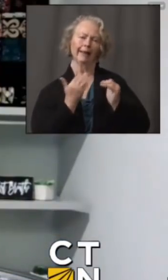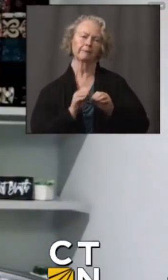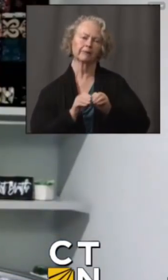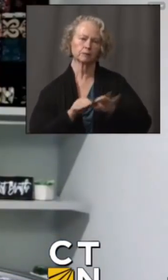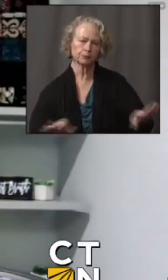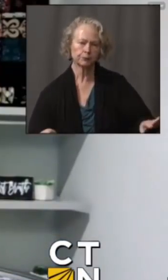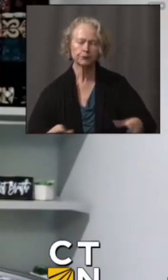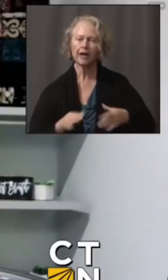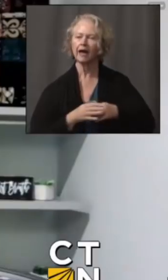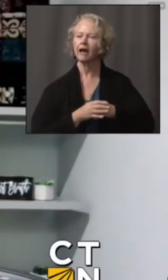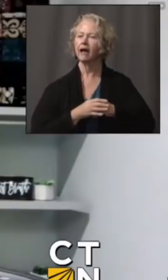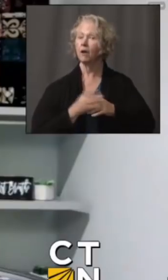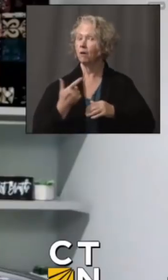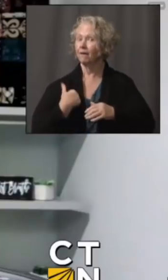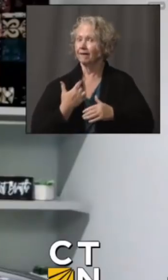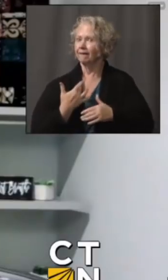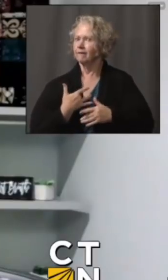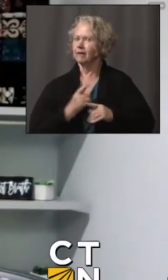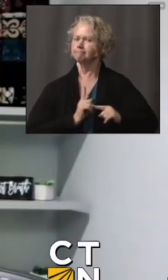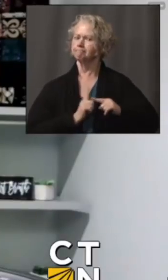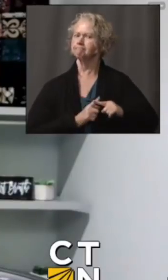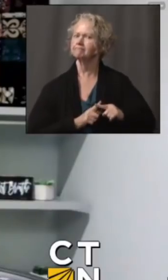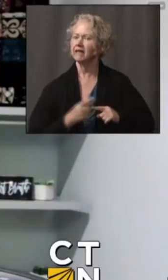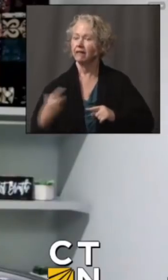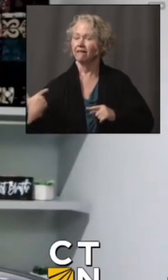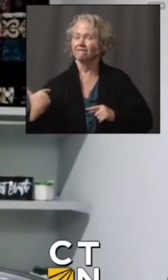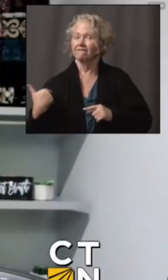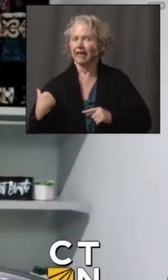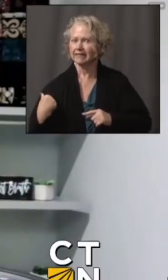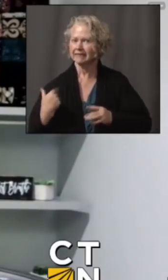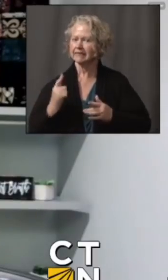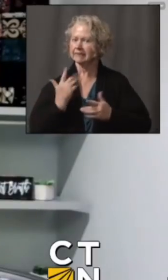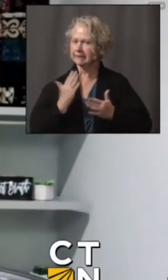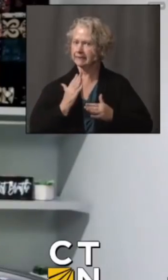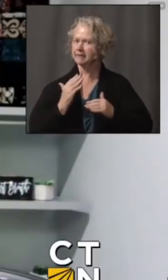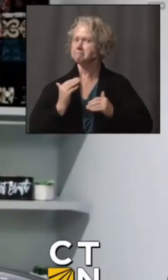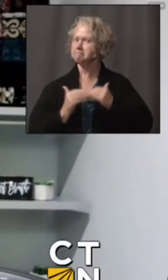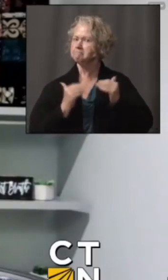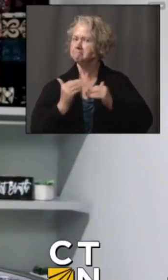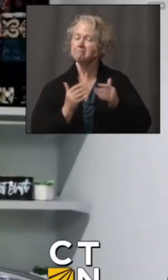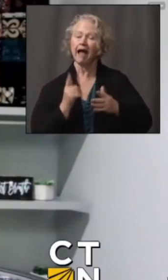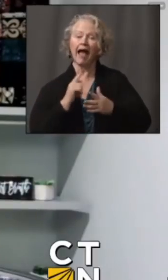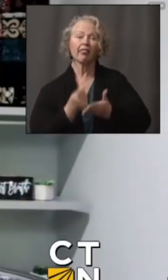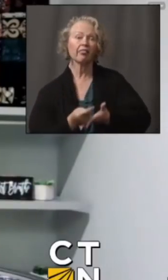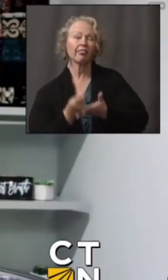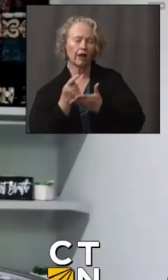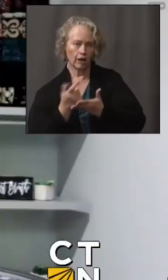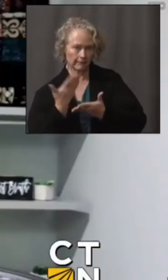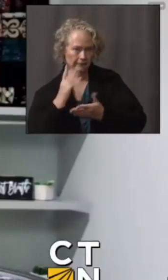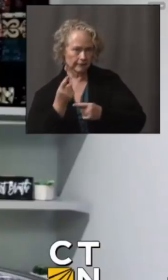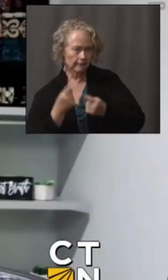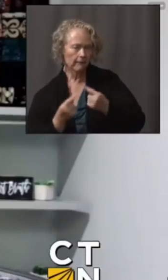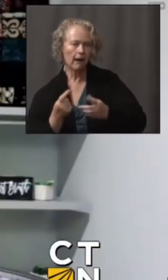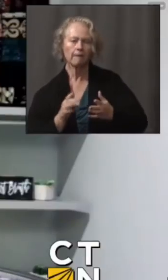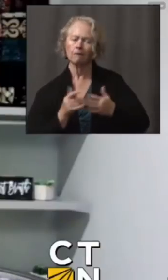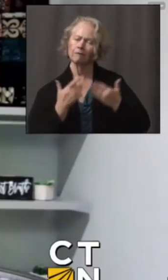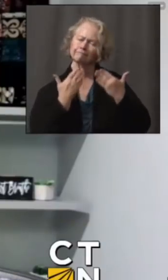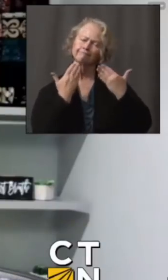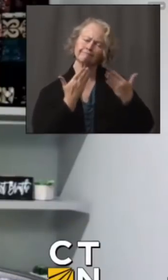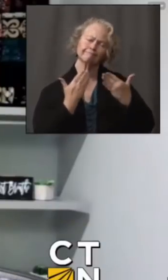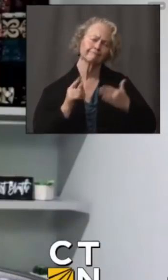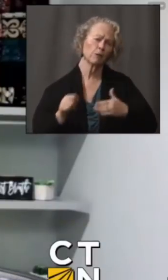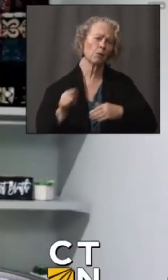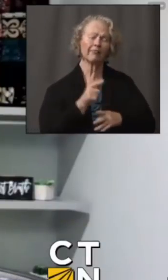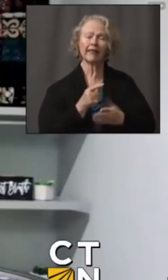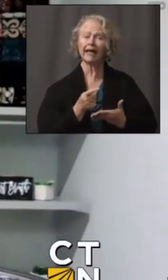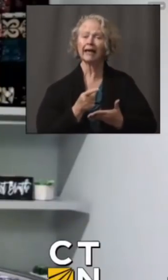of vaccines that are promising and new therapies on the horizon. We have great gratitude to all of the scientific teams leading